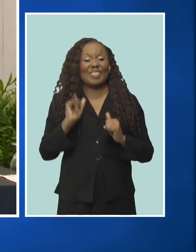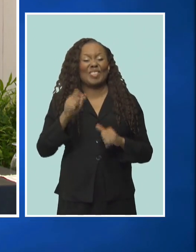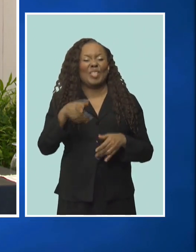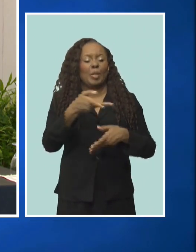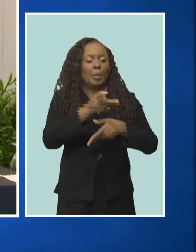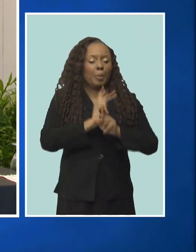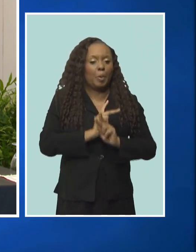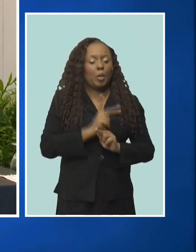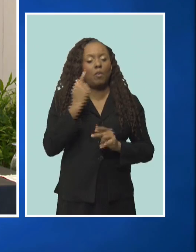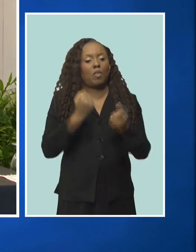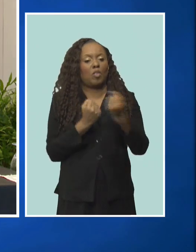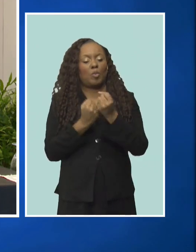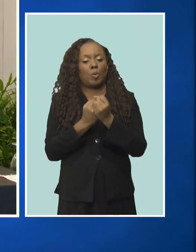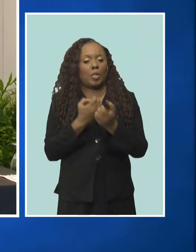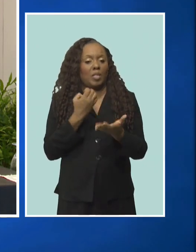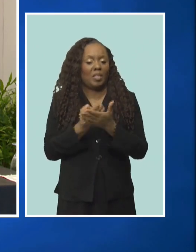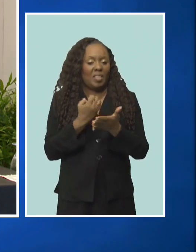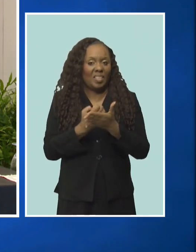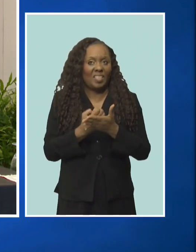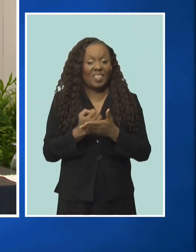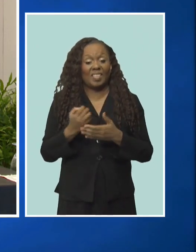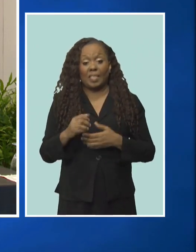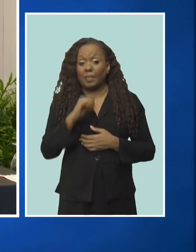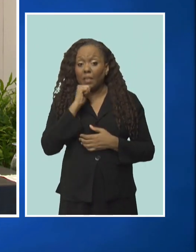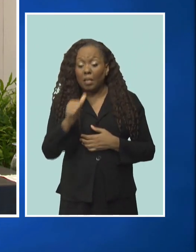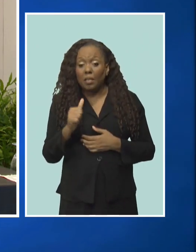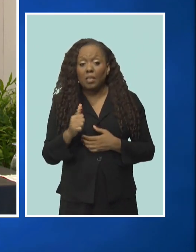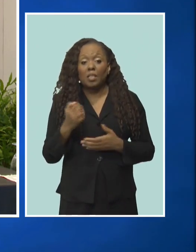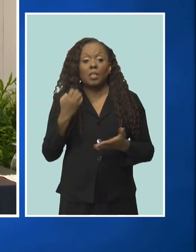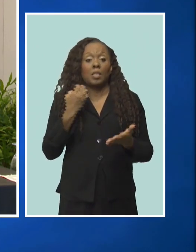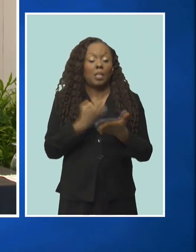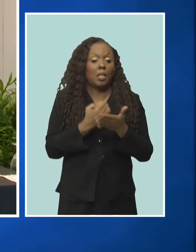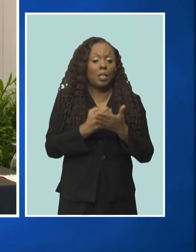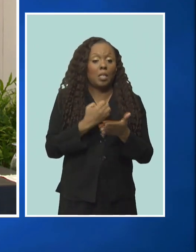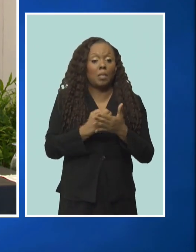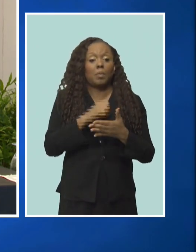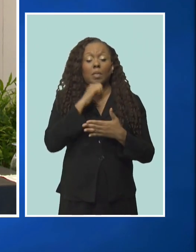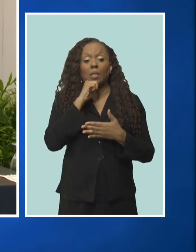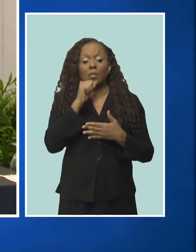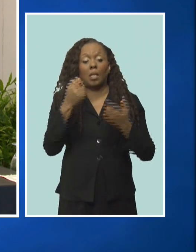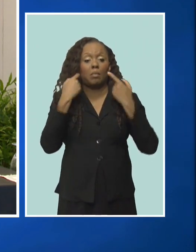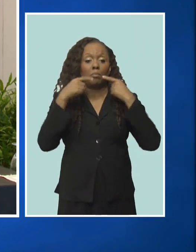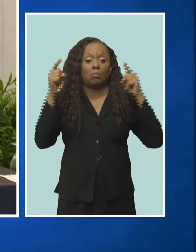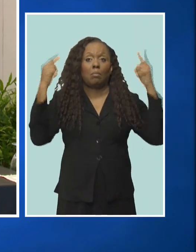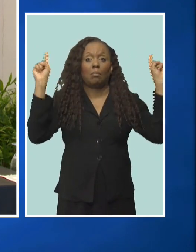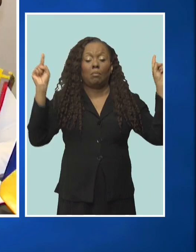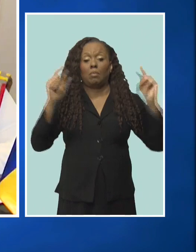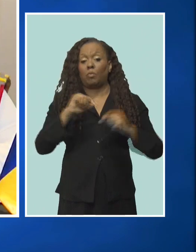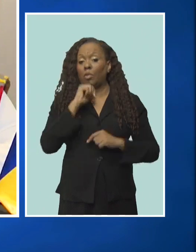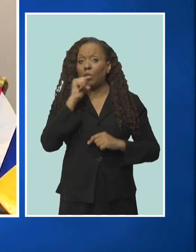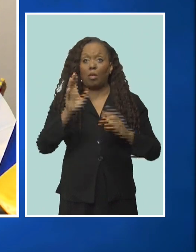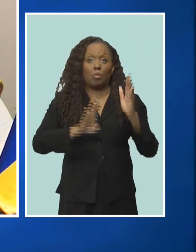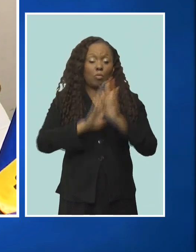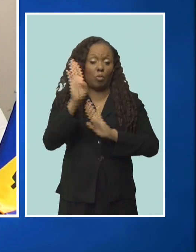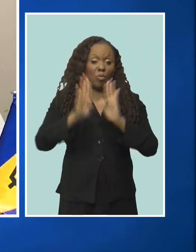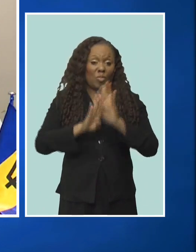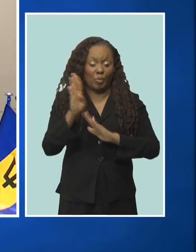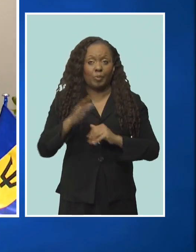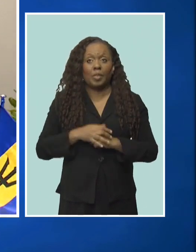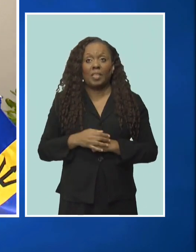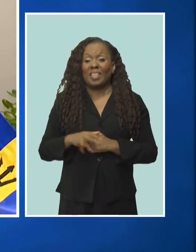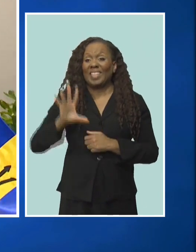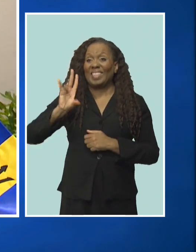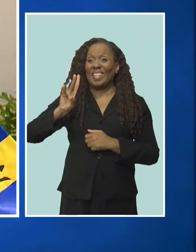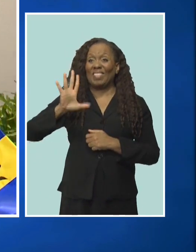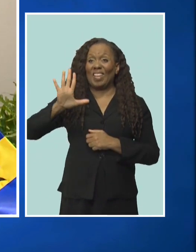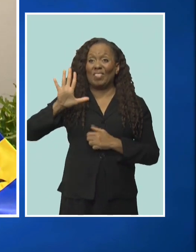capacity in the economy. If not, the economy simply will not grow. The $75 million CAF loan